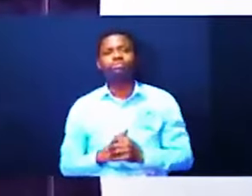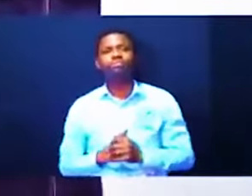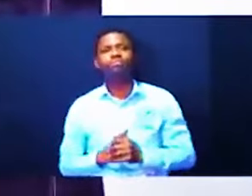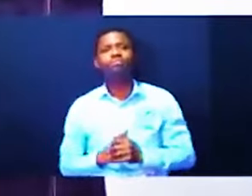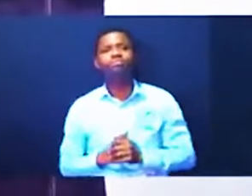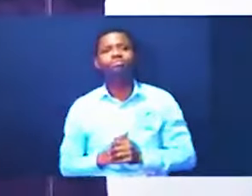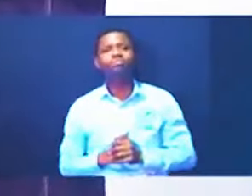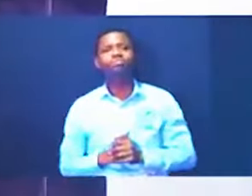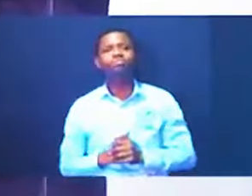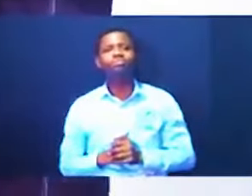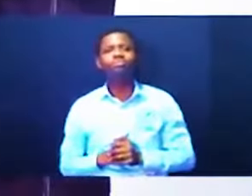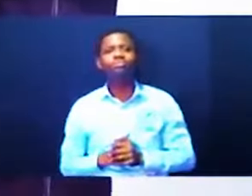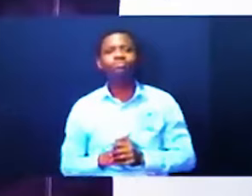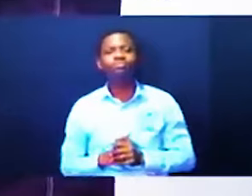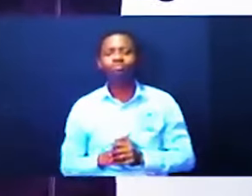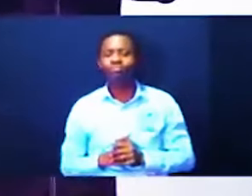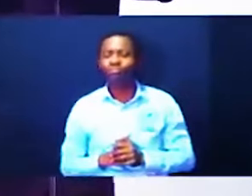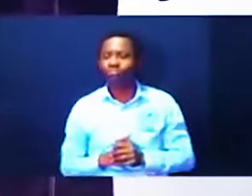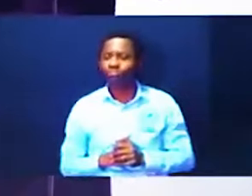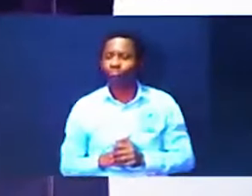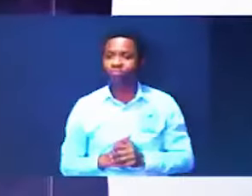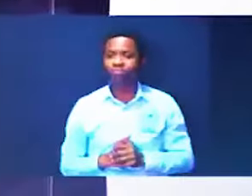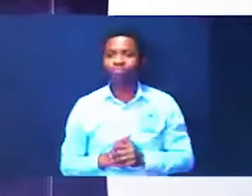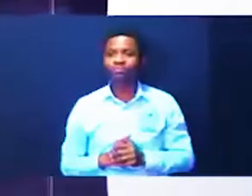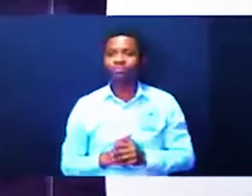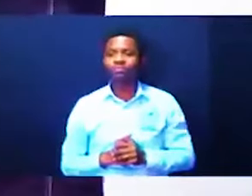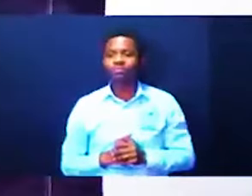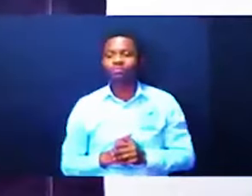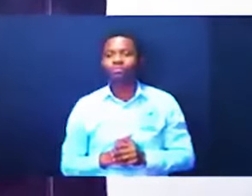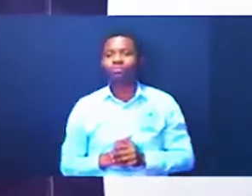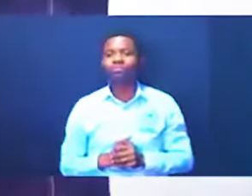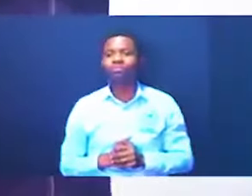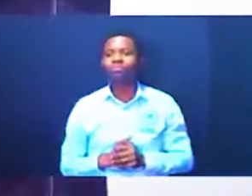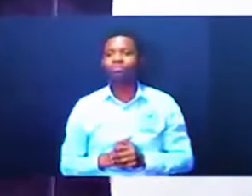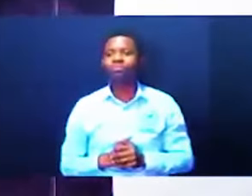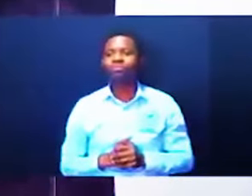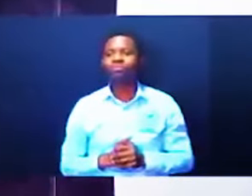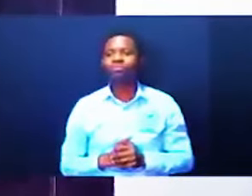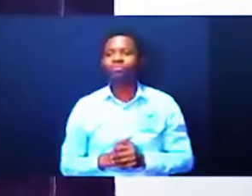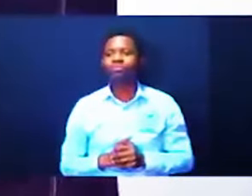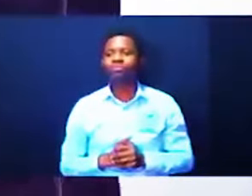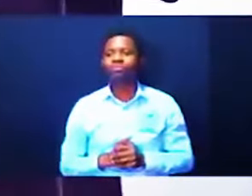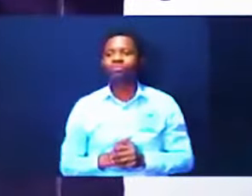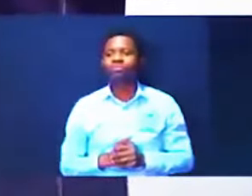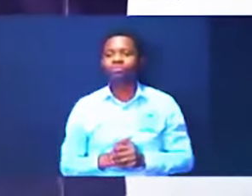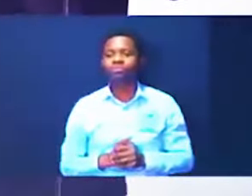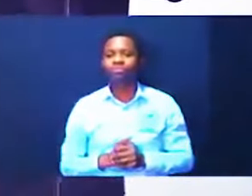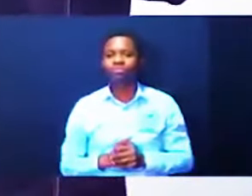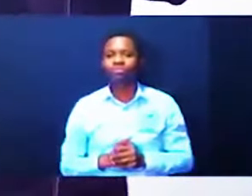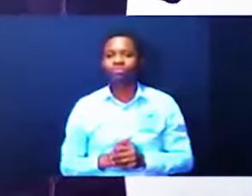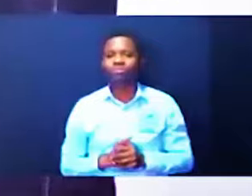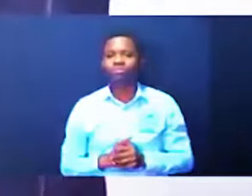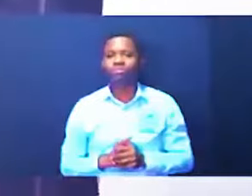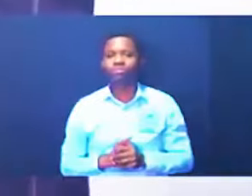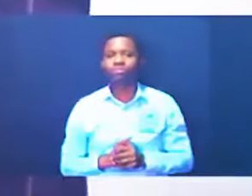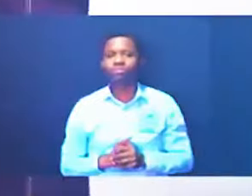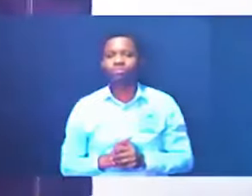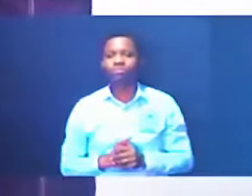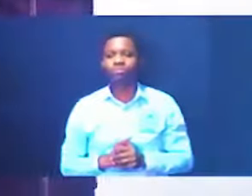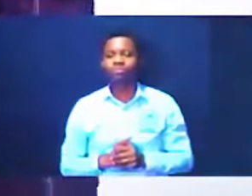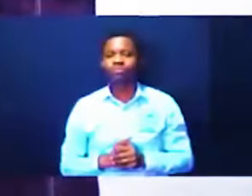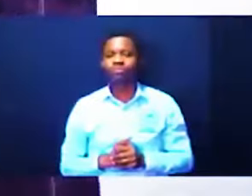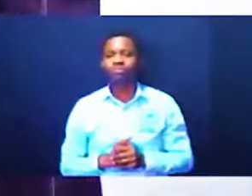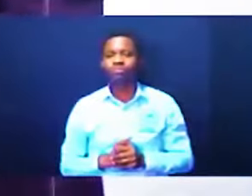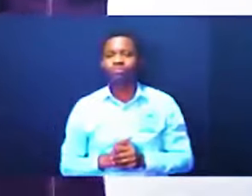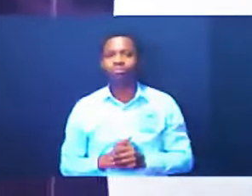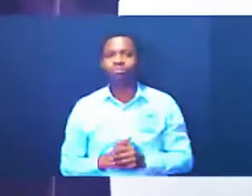Kudunumu Cotinase, a puno any, Nancrofu Kunina, no war, and puano. Now, he